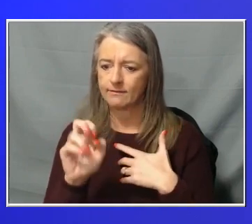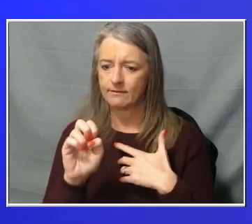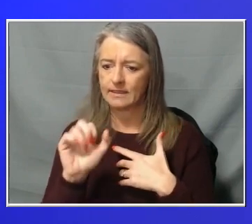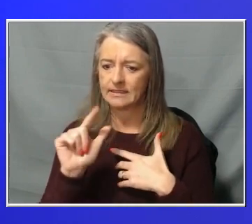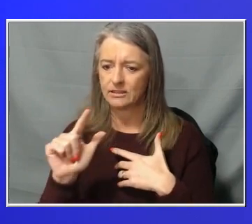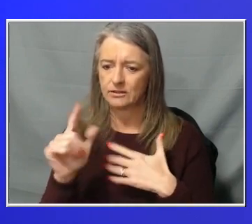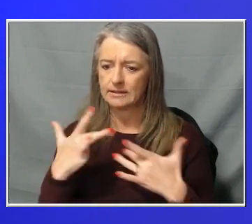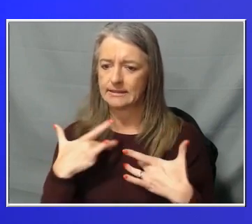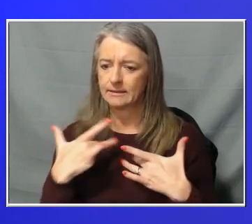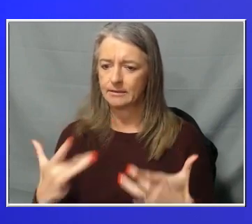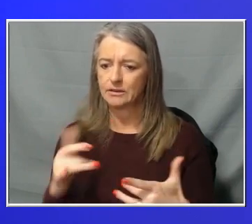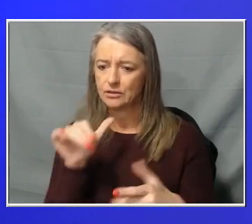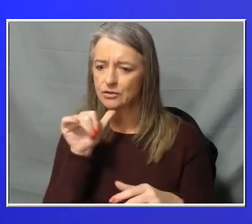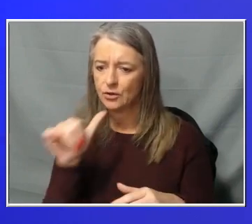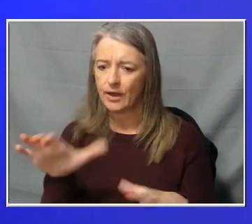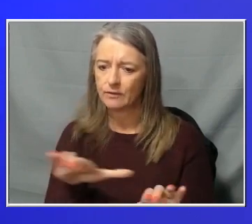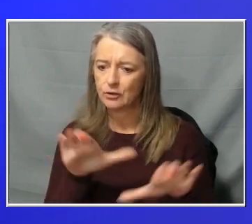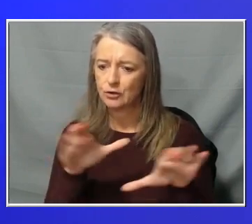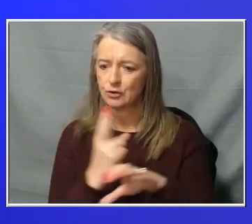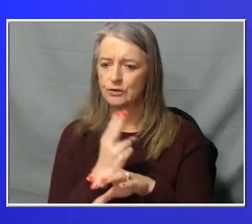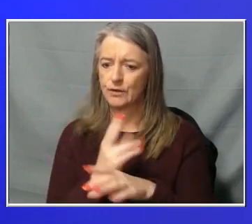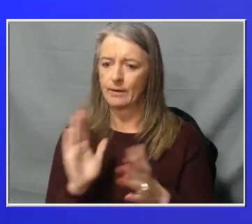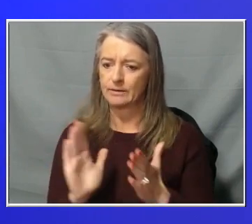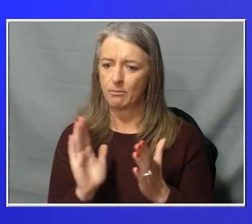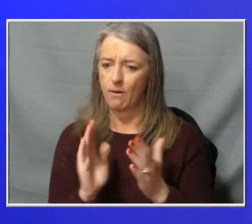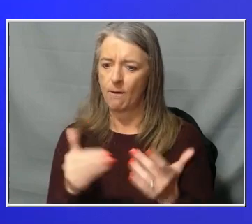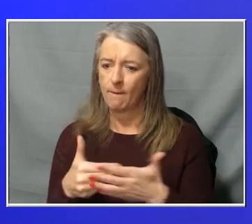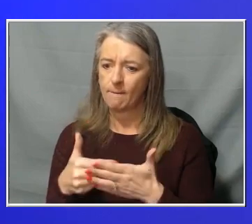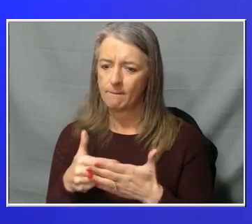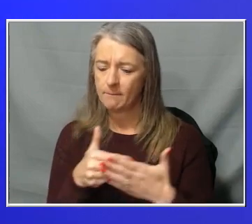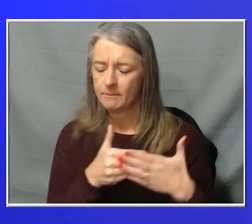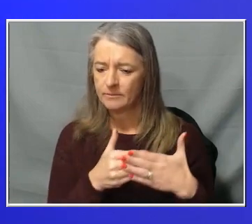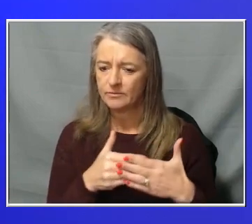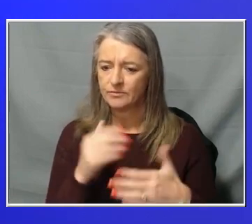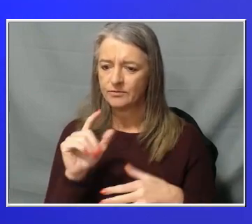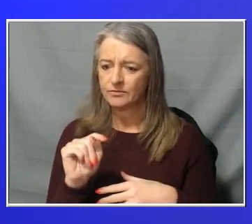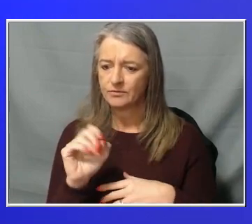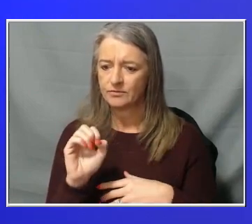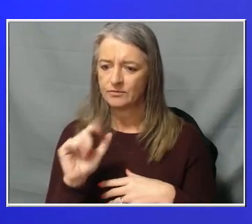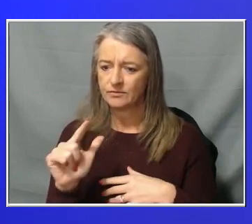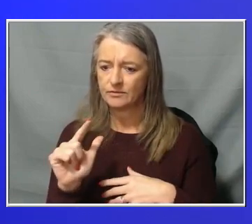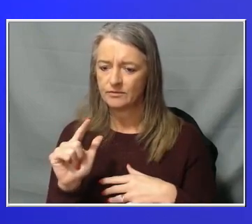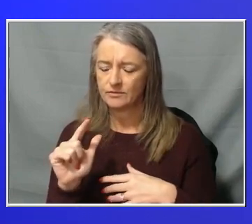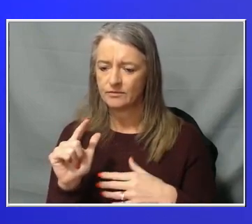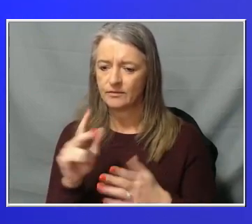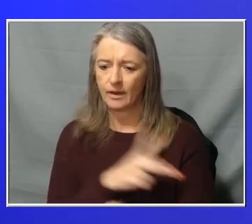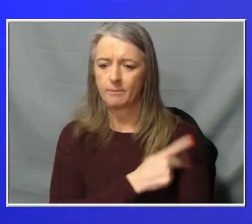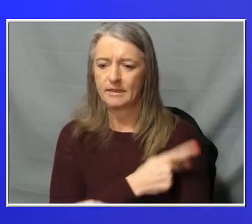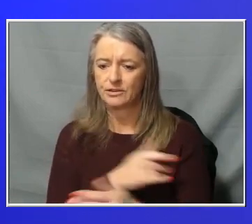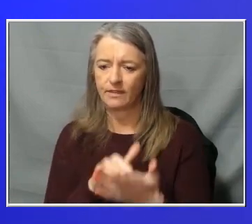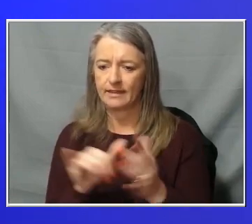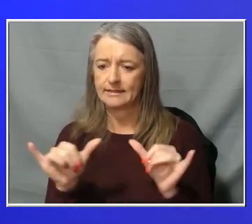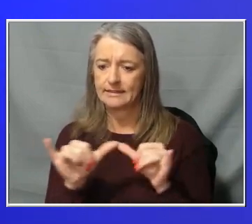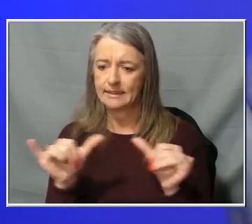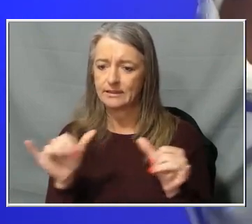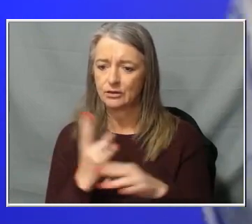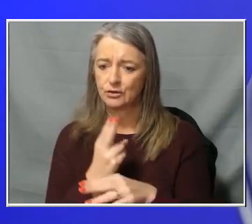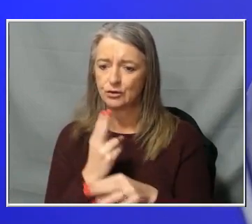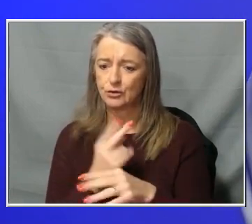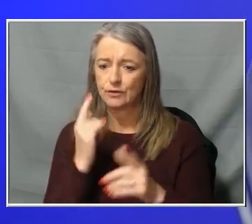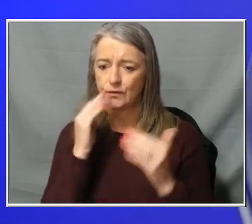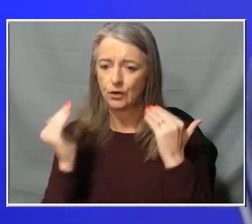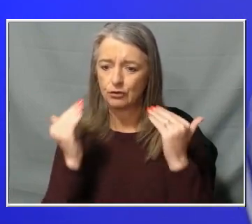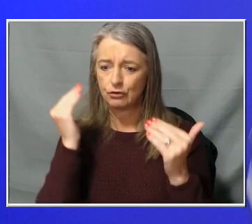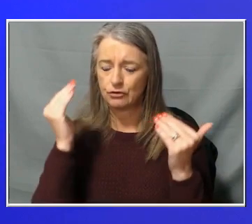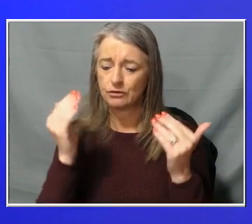have to do it on a patient so small. For example, we don't even have any surgical instruments for patients of this size. Everything we had to use are for adults, and so